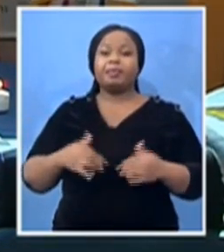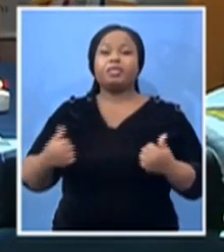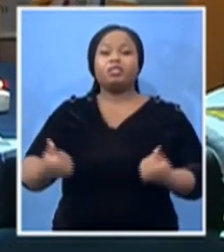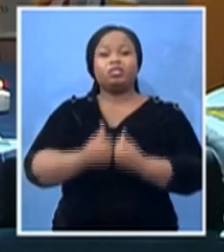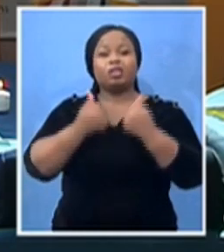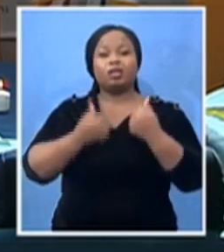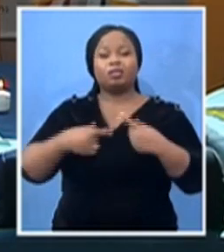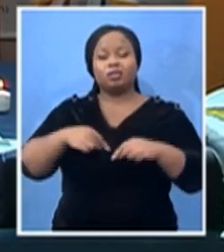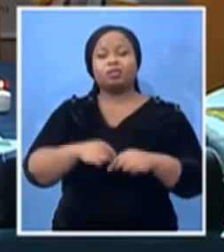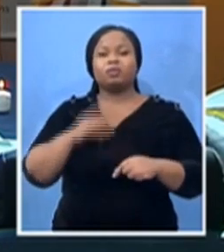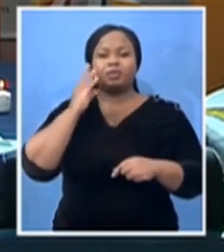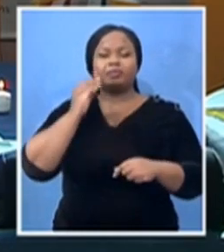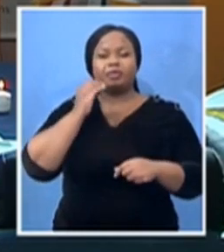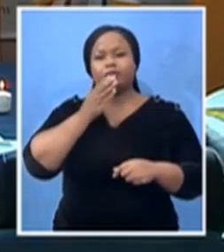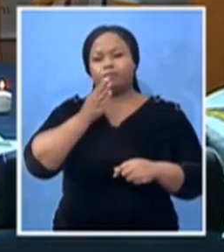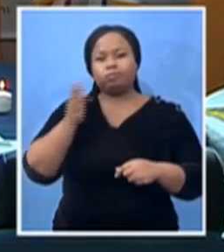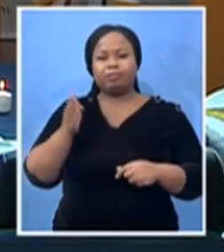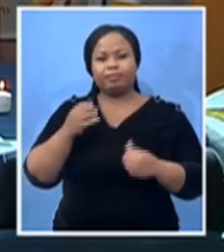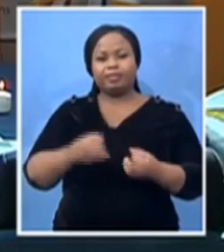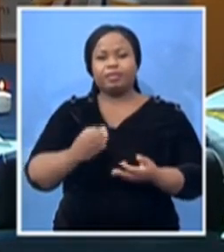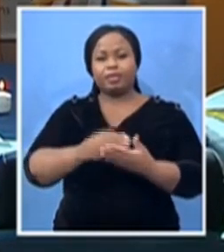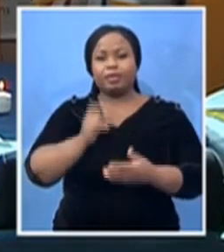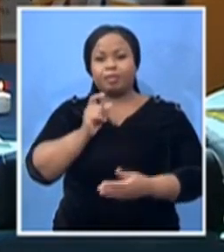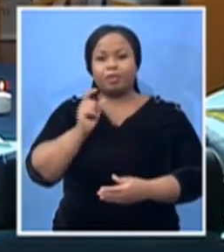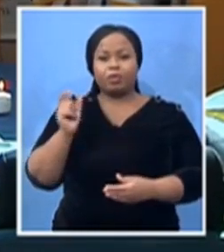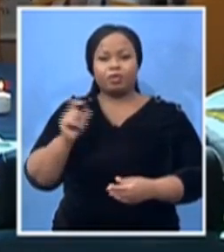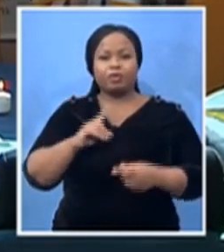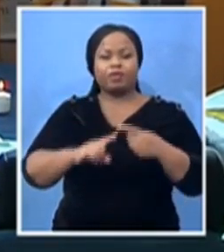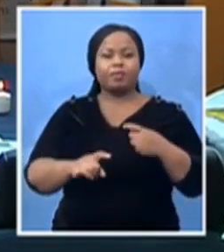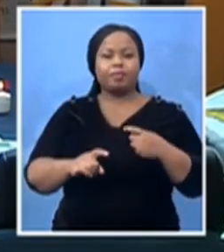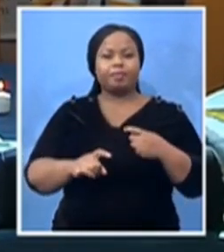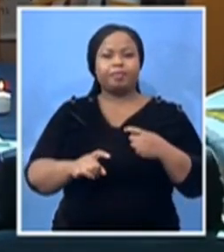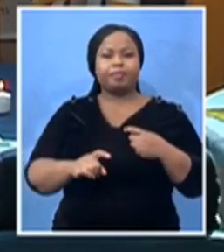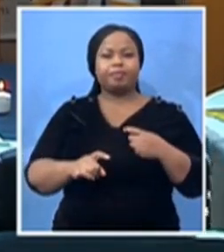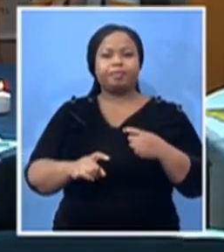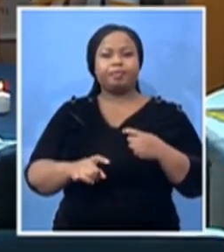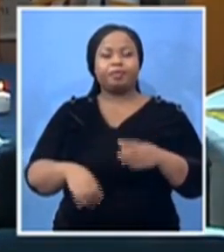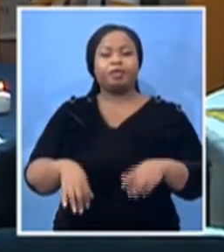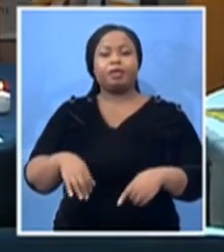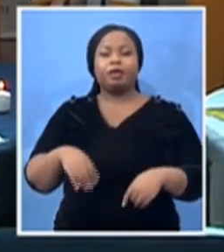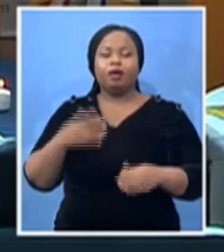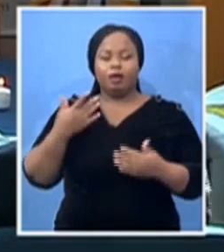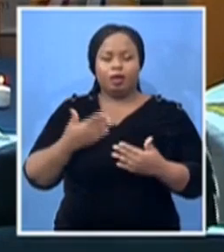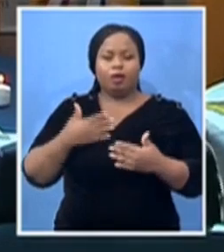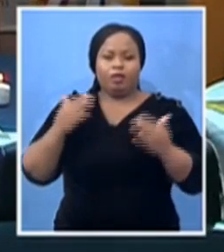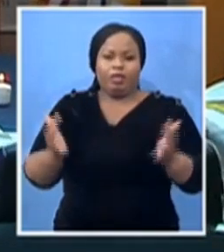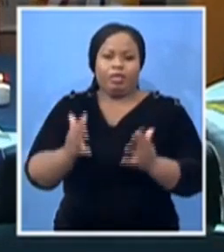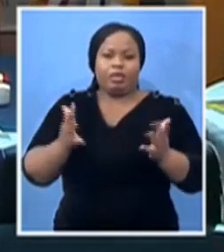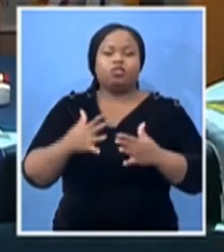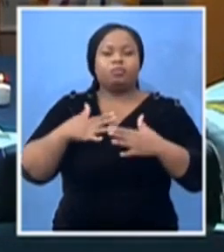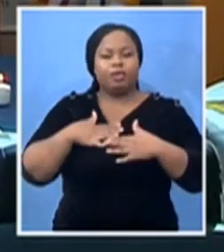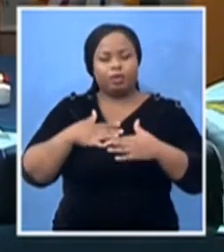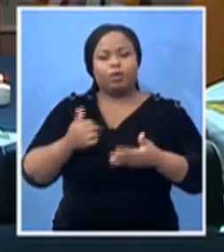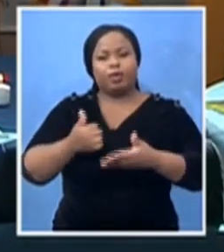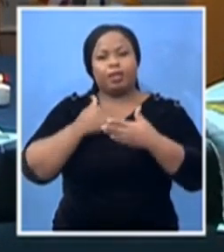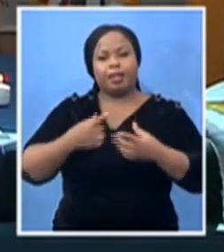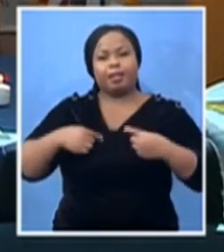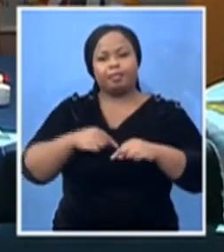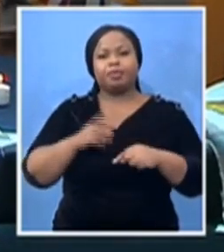of encouragement goes a long way. I'll want to